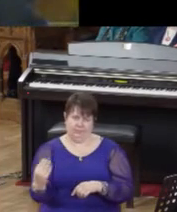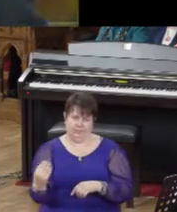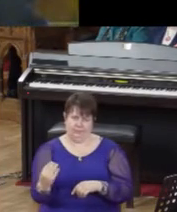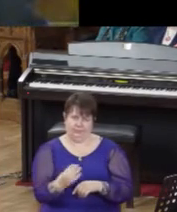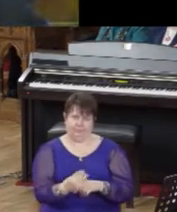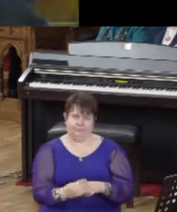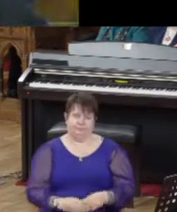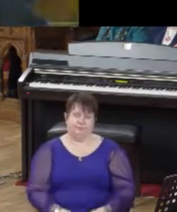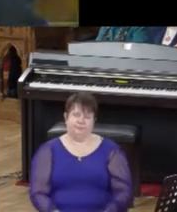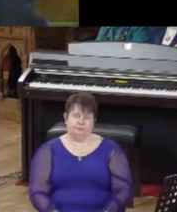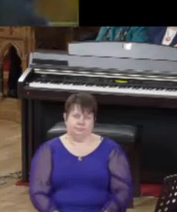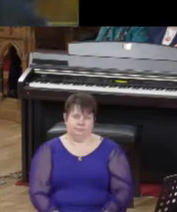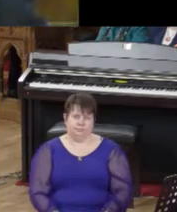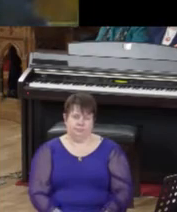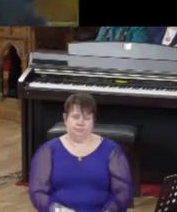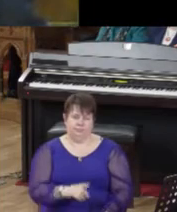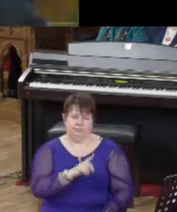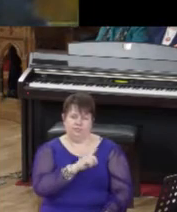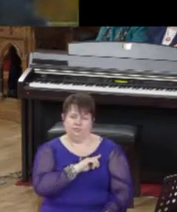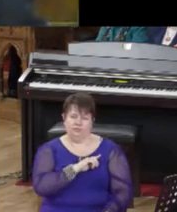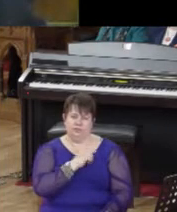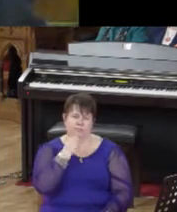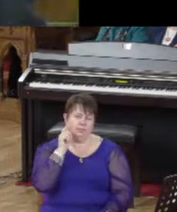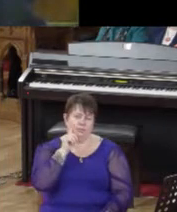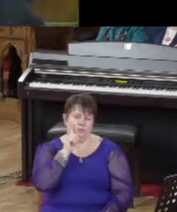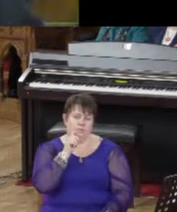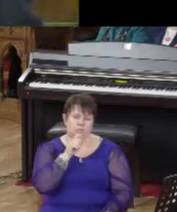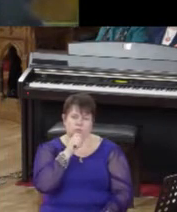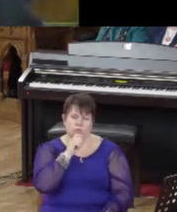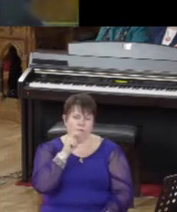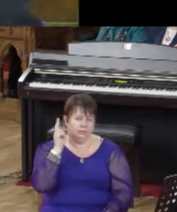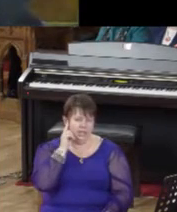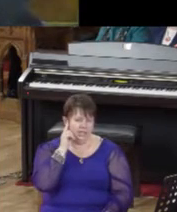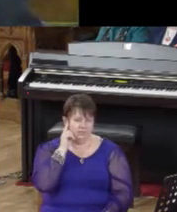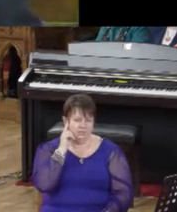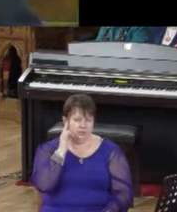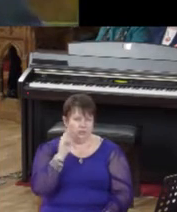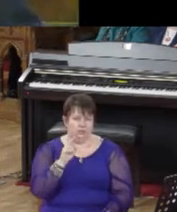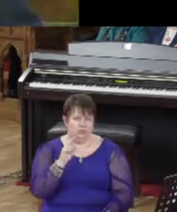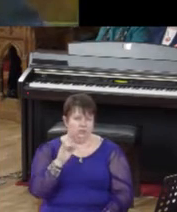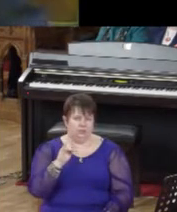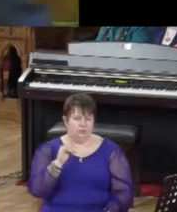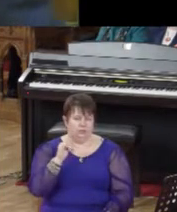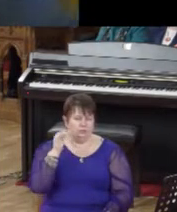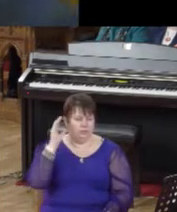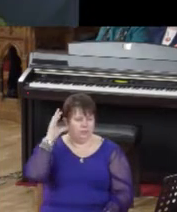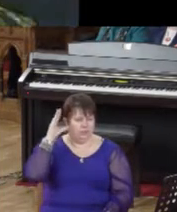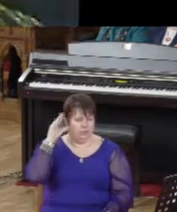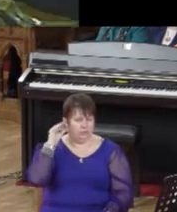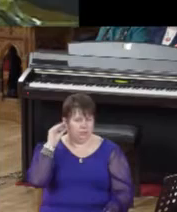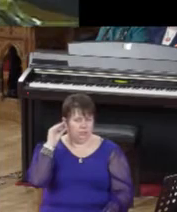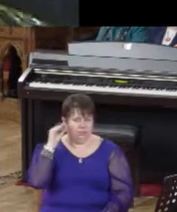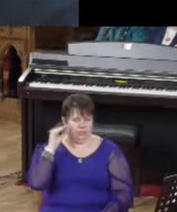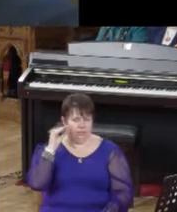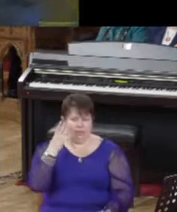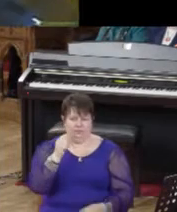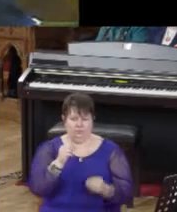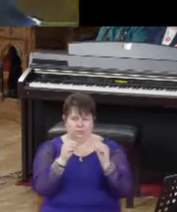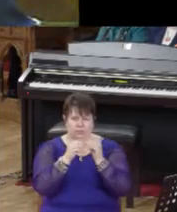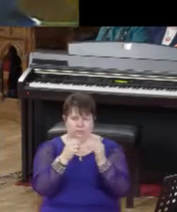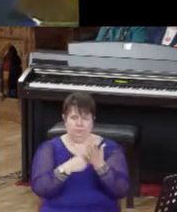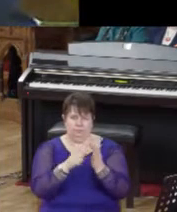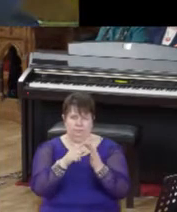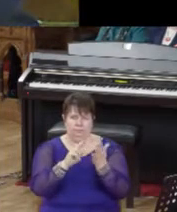which appear for those who are deaf or hearing impaired. And Brenda, over in the corner, typing away in